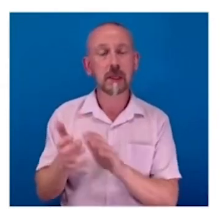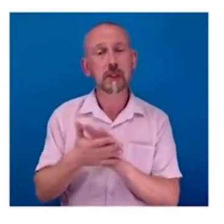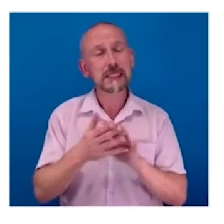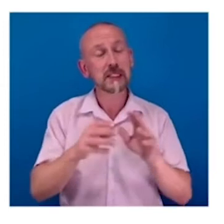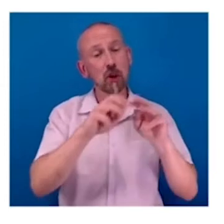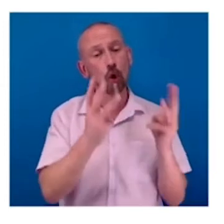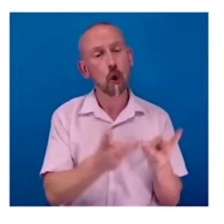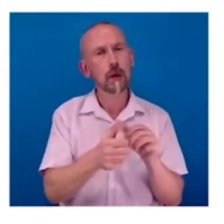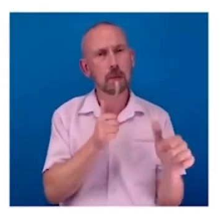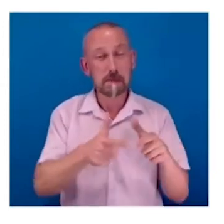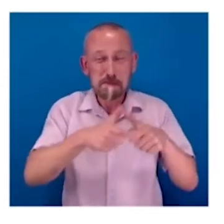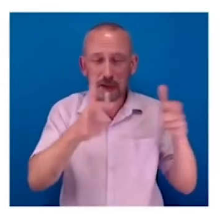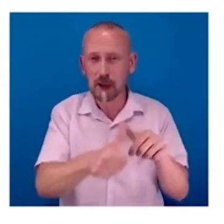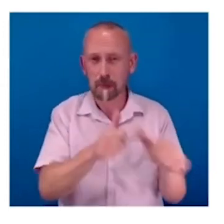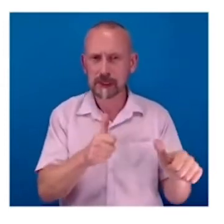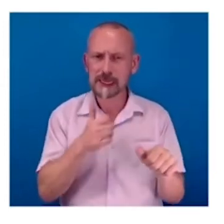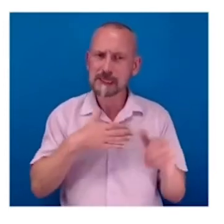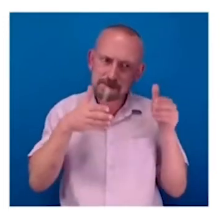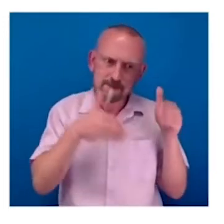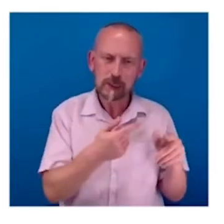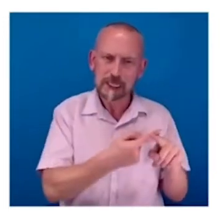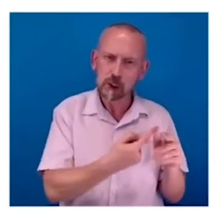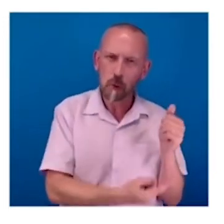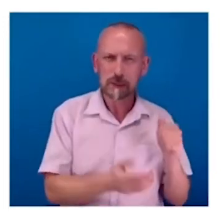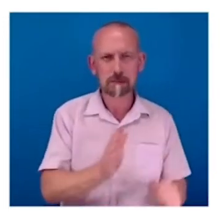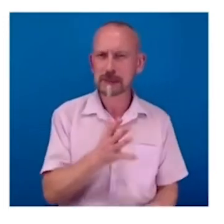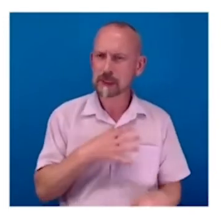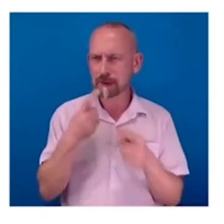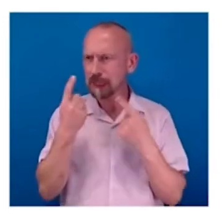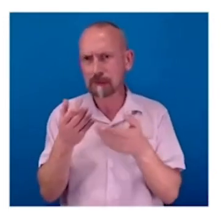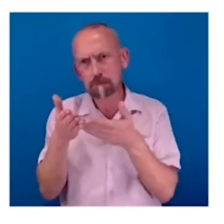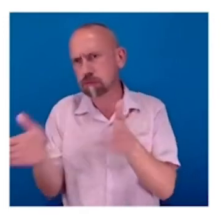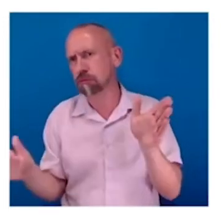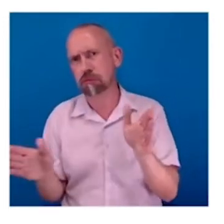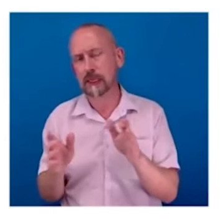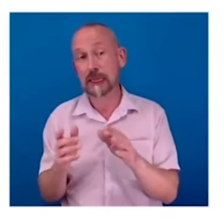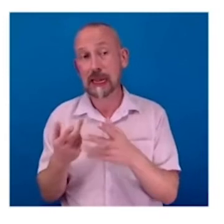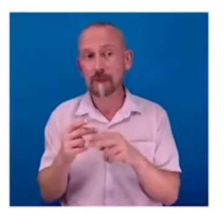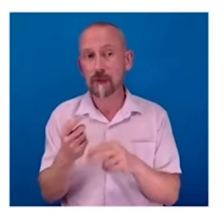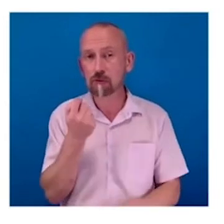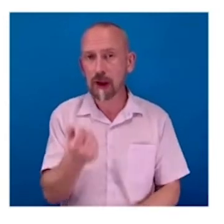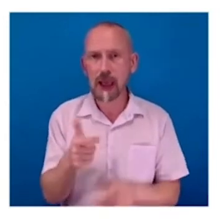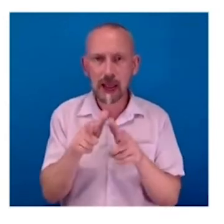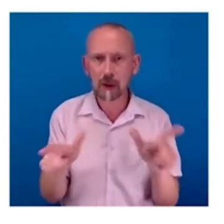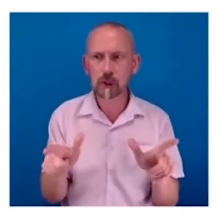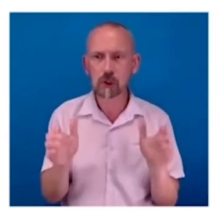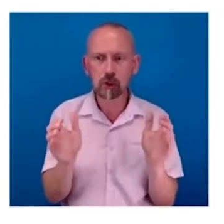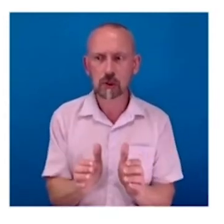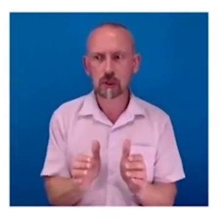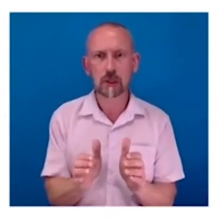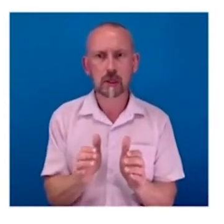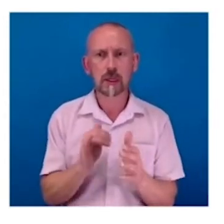think also those rare languages countries that this is our expectation. Go for the